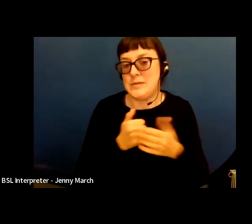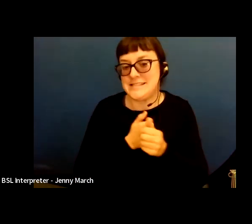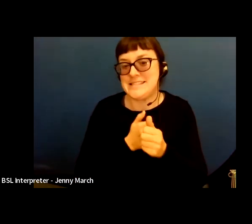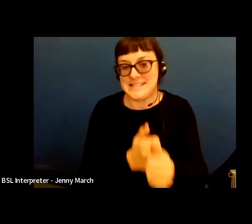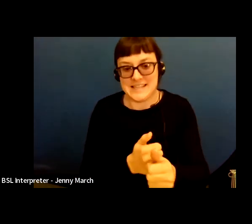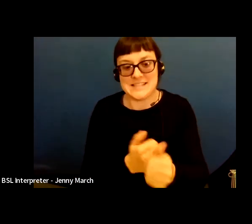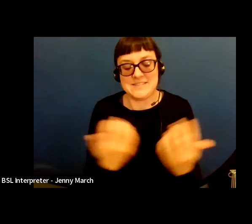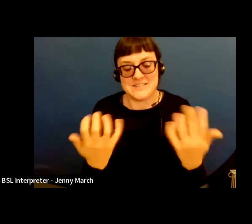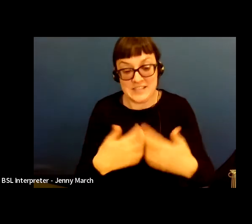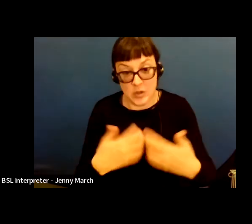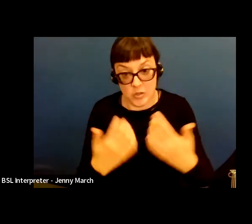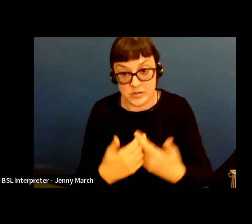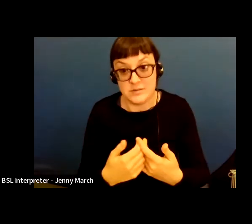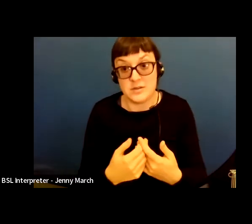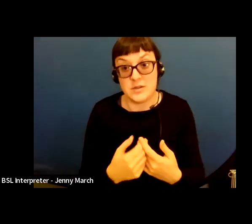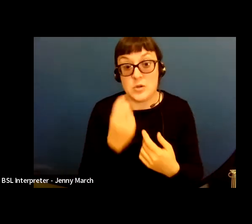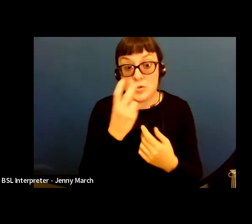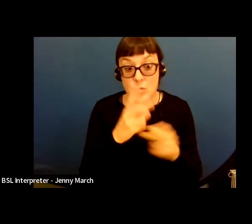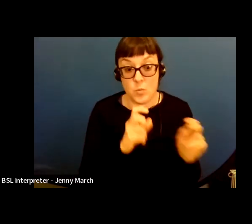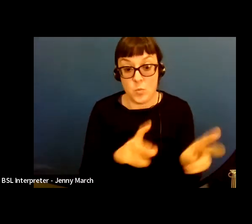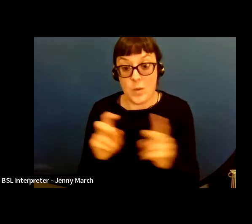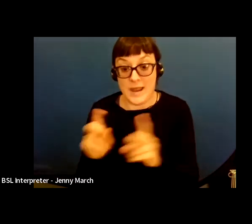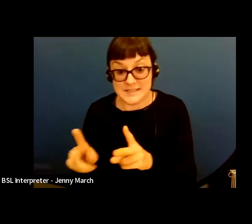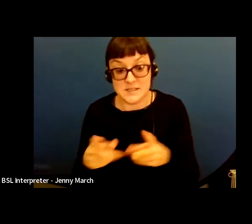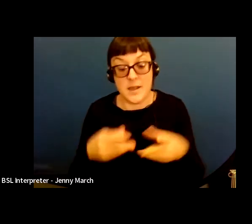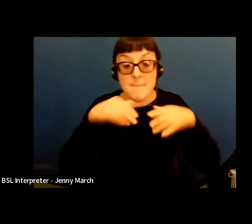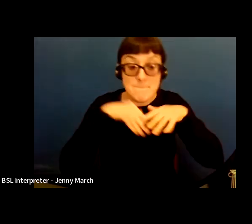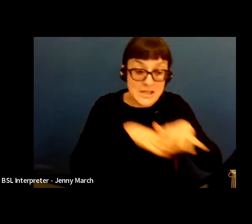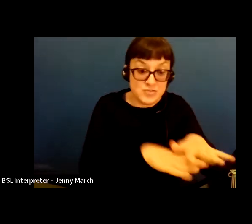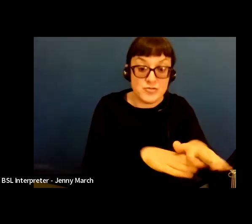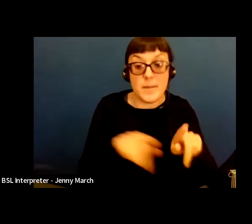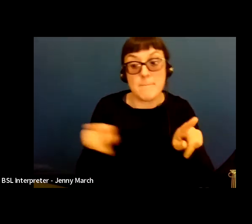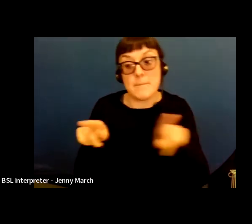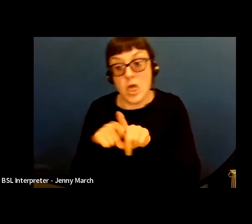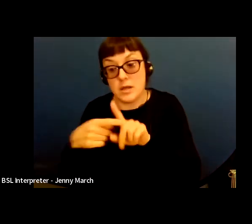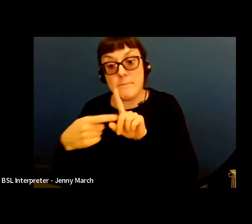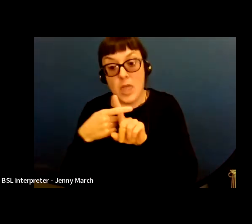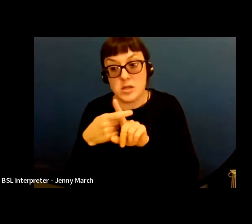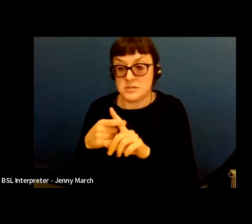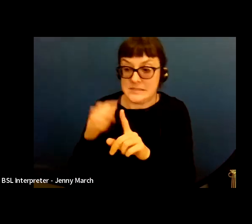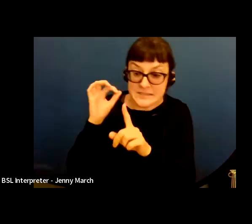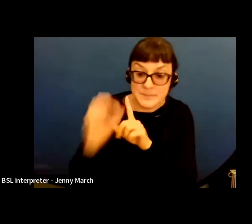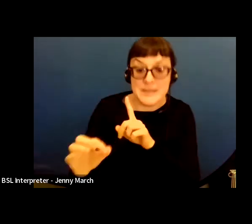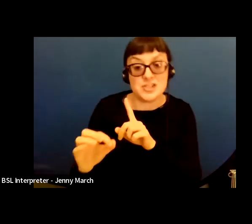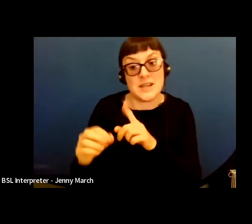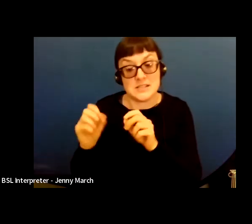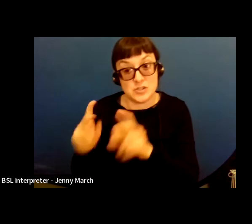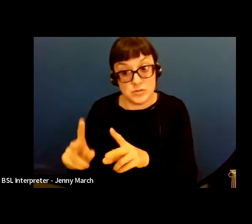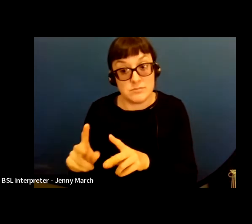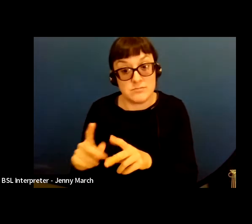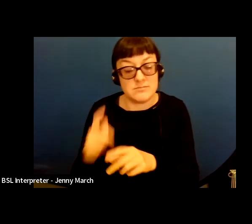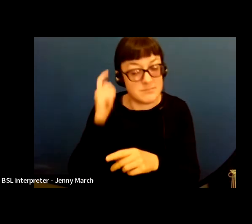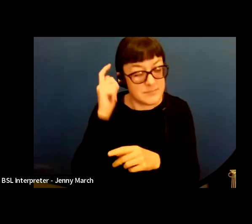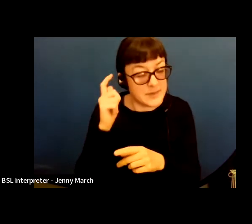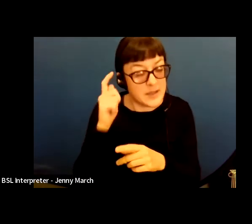In line with a twin track approach of mainstreamed as well as targeted solutions, it's important to consider EdTech solutions that are